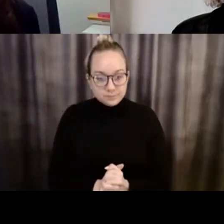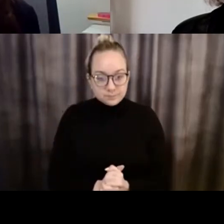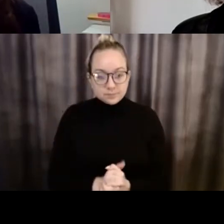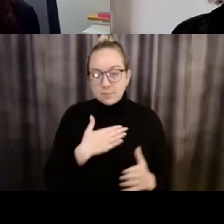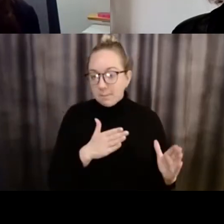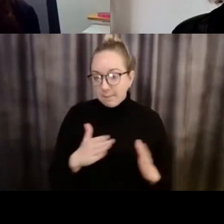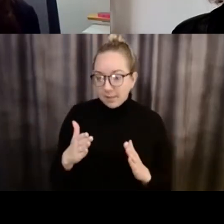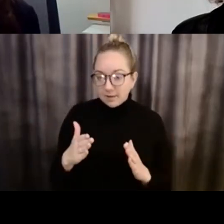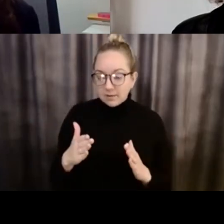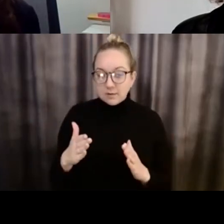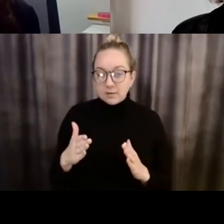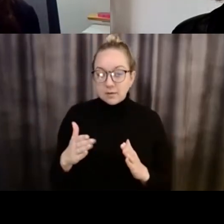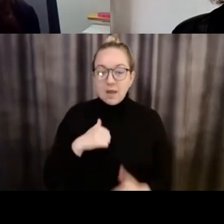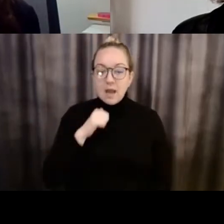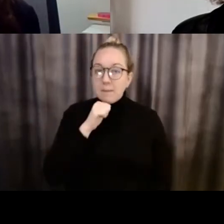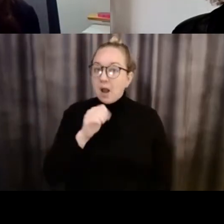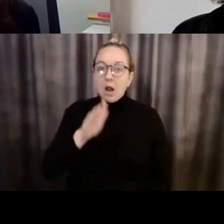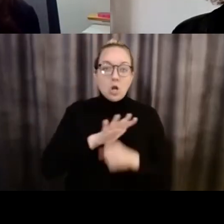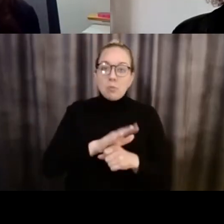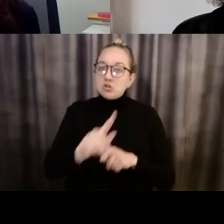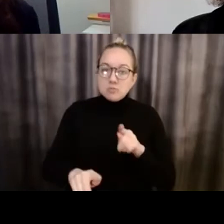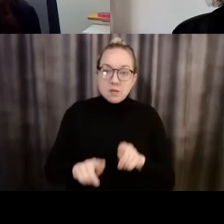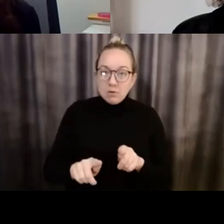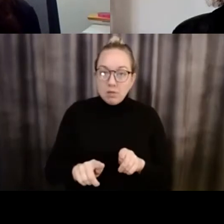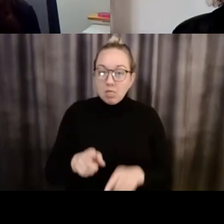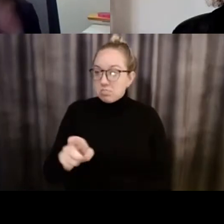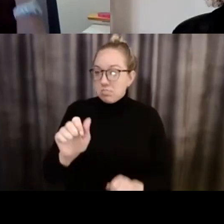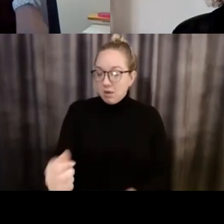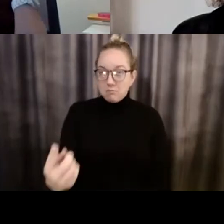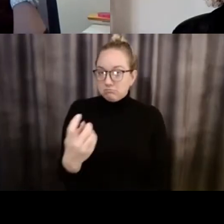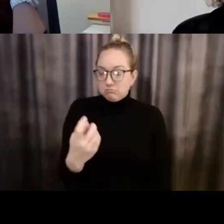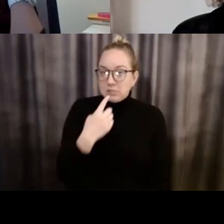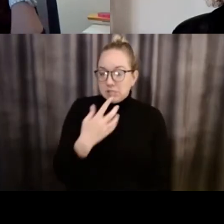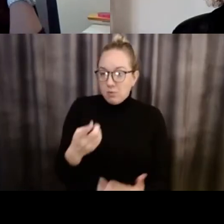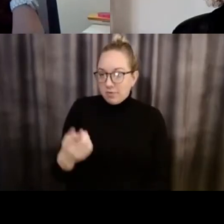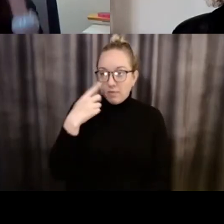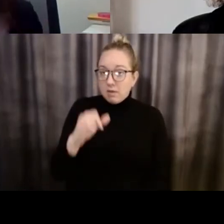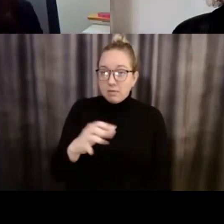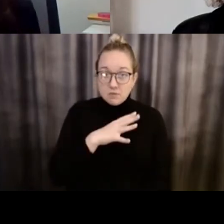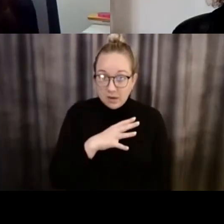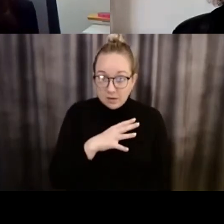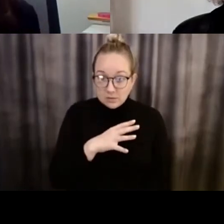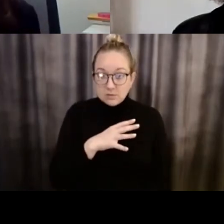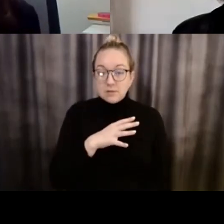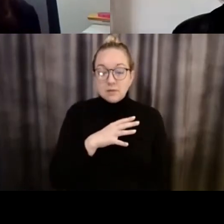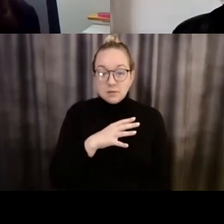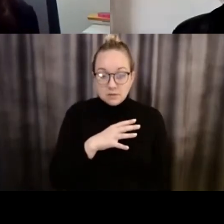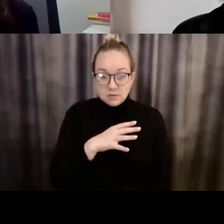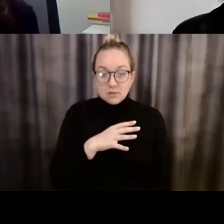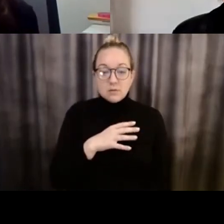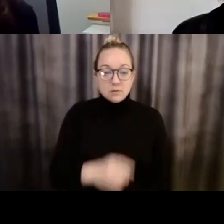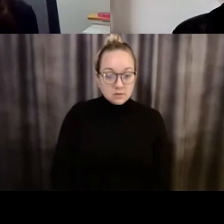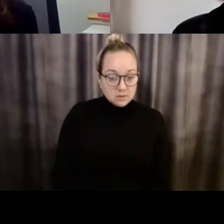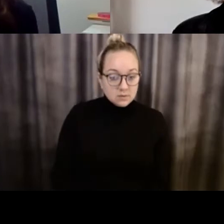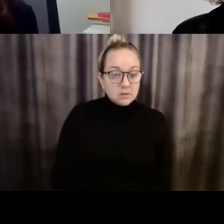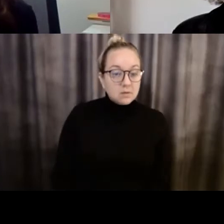not going to put pressure into people. People come to tell me what they think, and that's okay. So in order for them to not miss out, I'm just going to